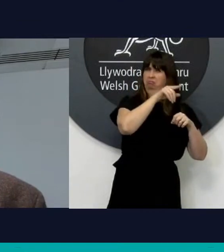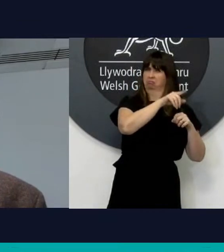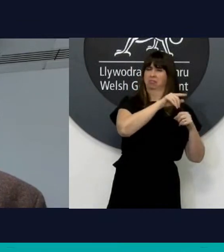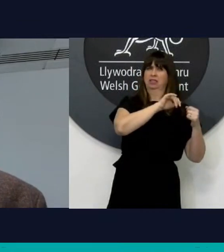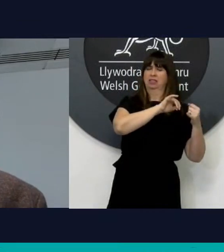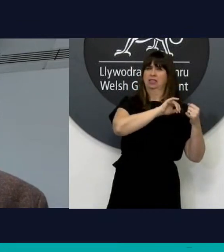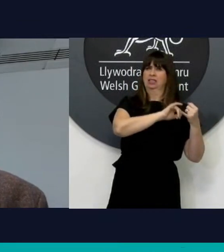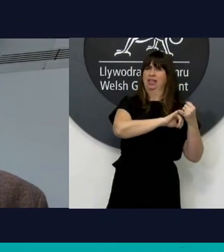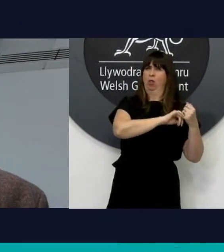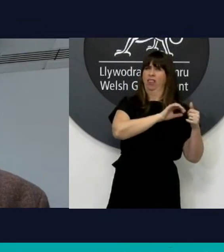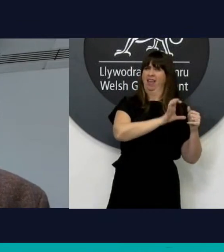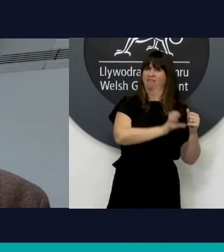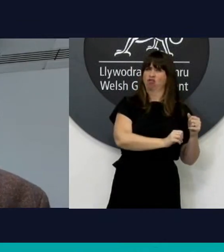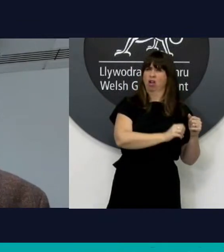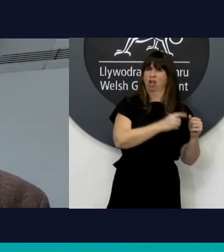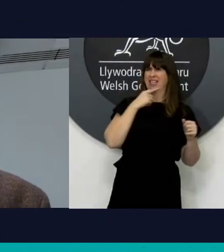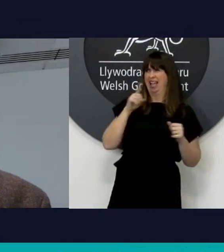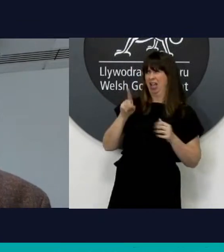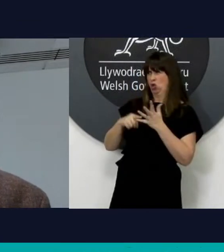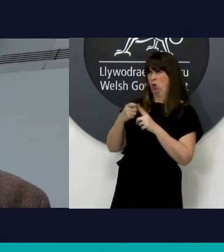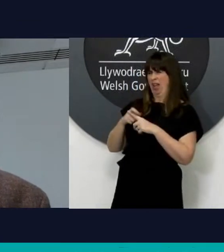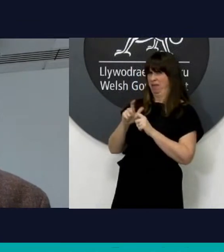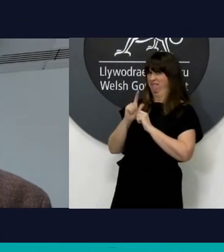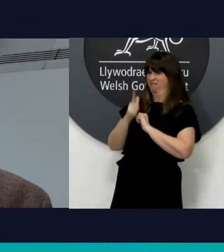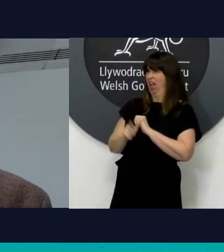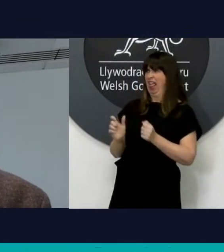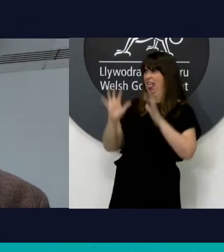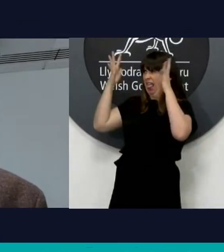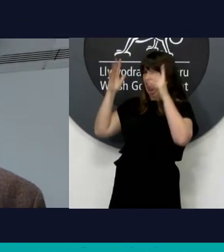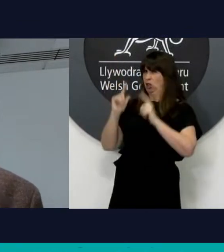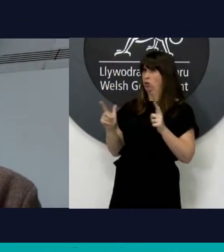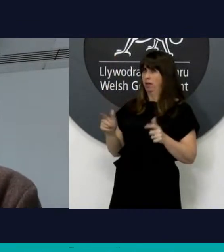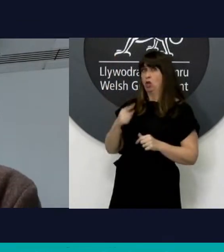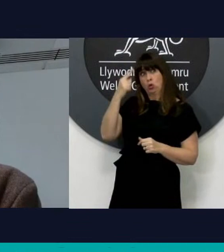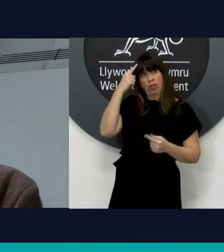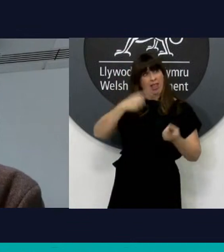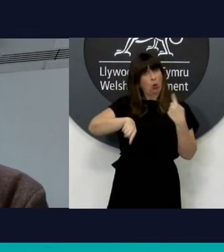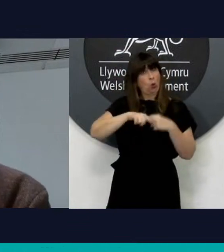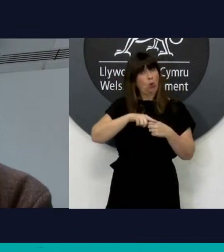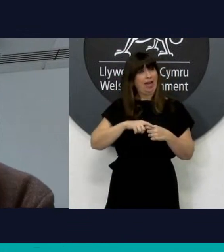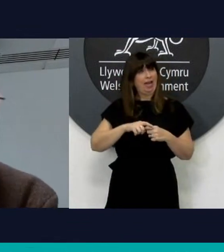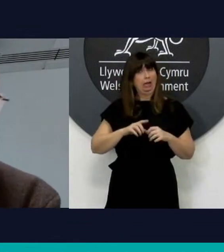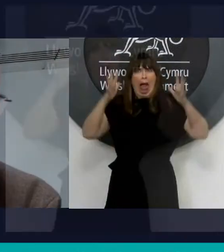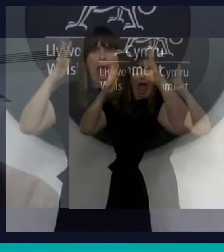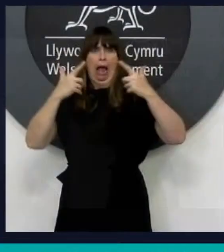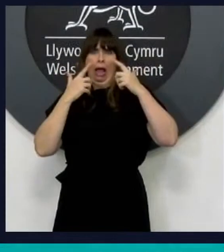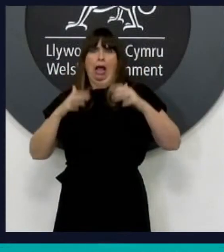are overreacting. Is there any sense that this is being overcautious, overreaction?